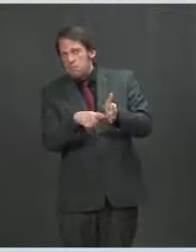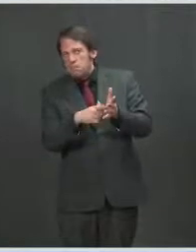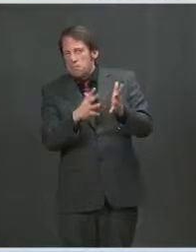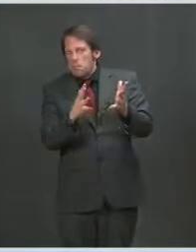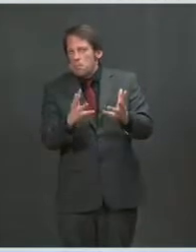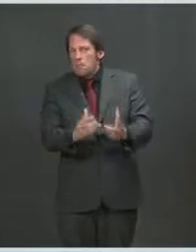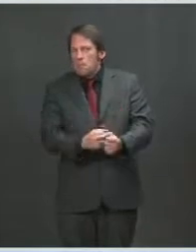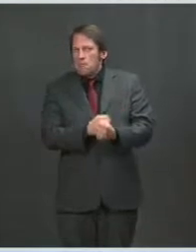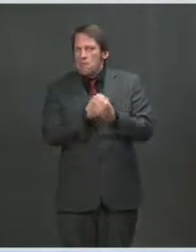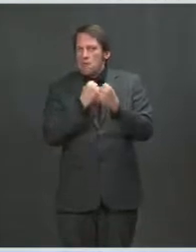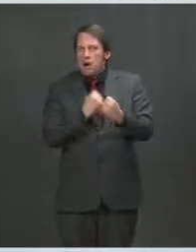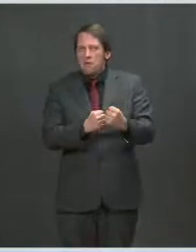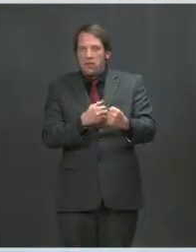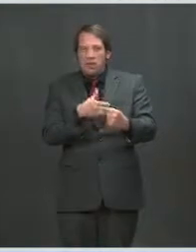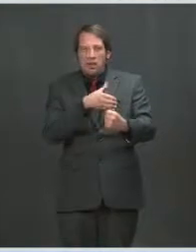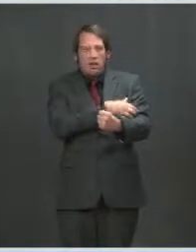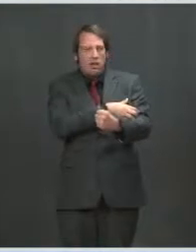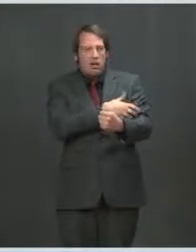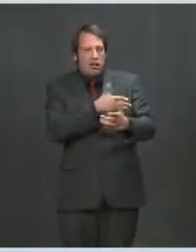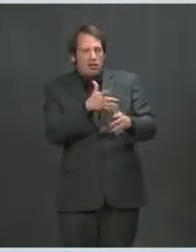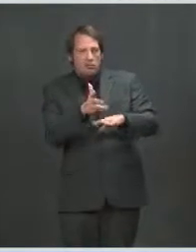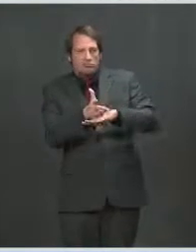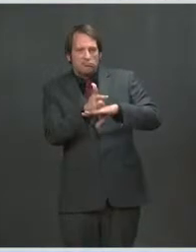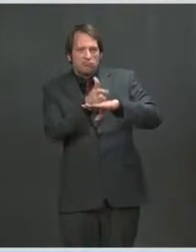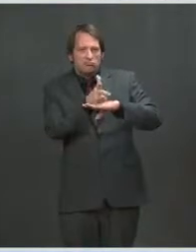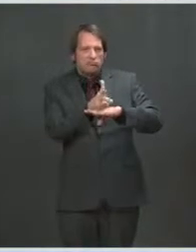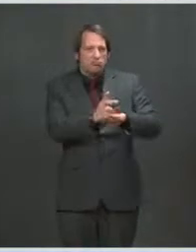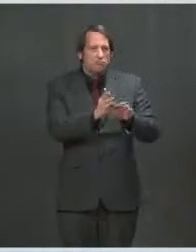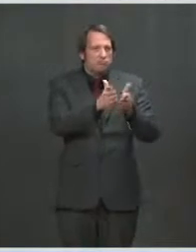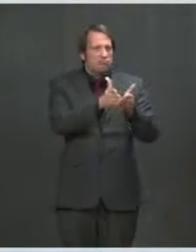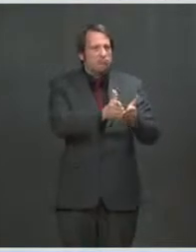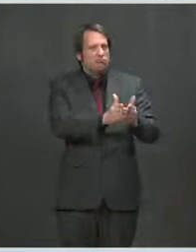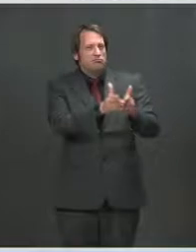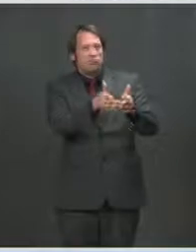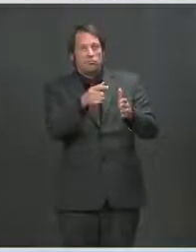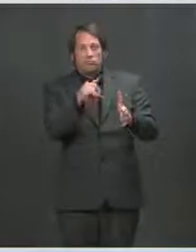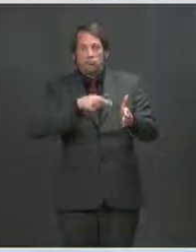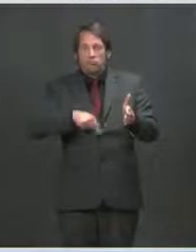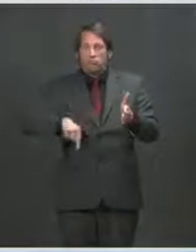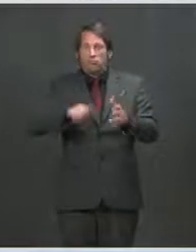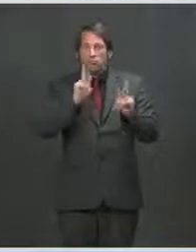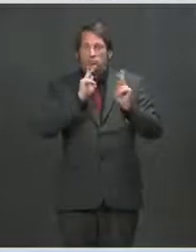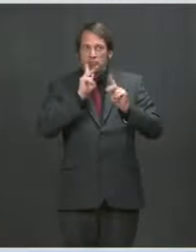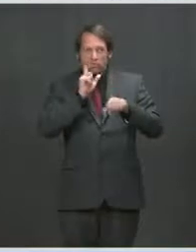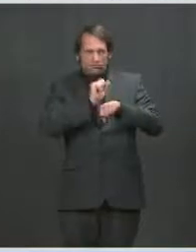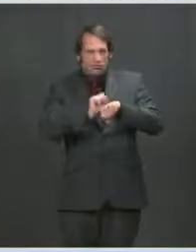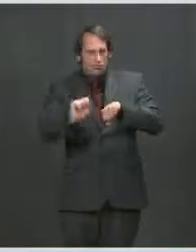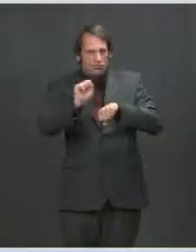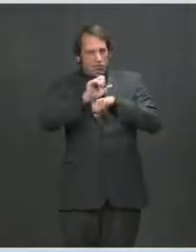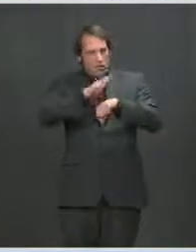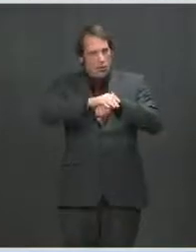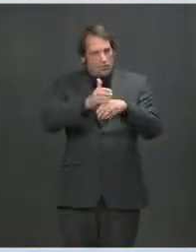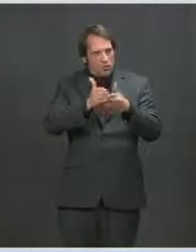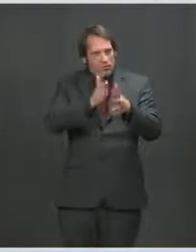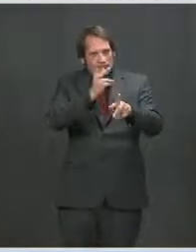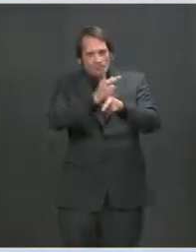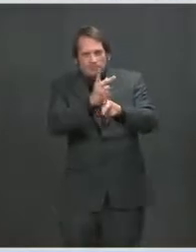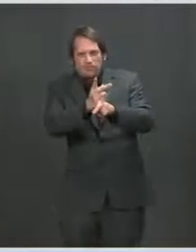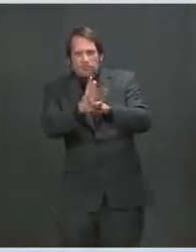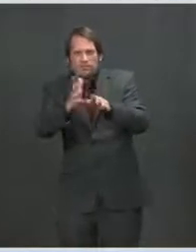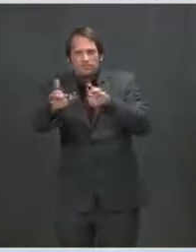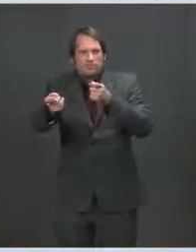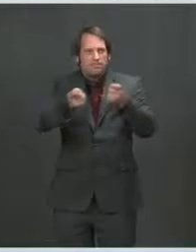purpose. The families of our service members and veterans, the caregivers who lift up our wounded, ill, and